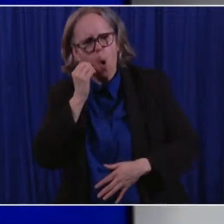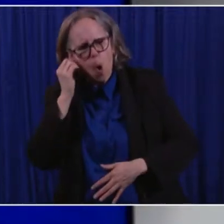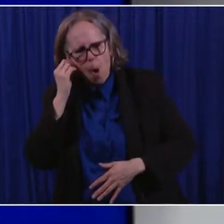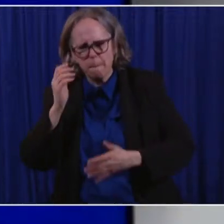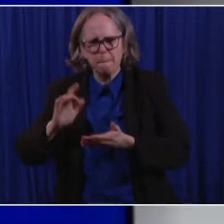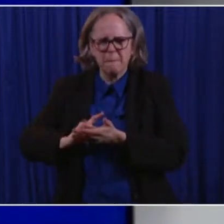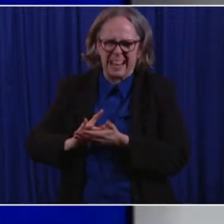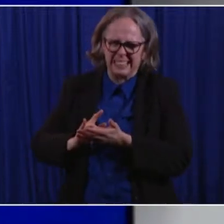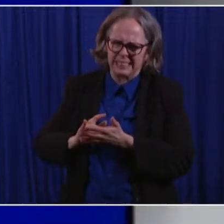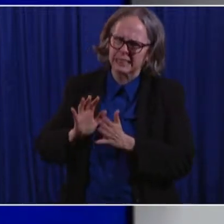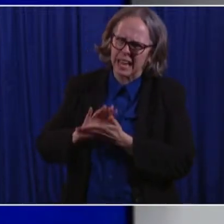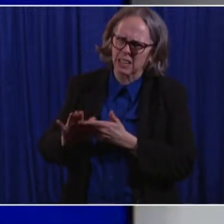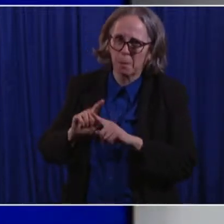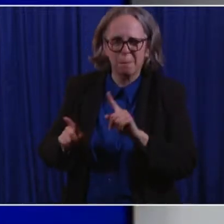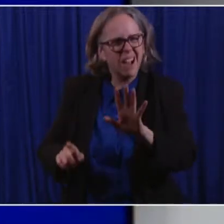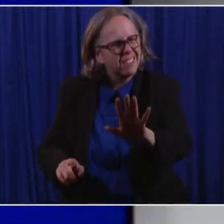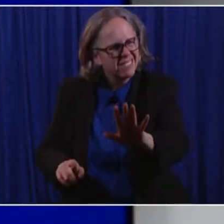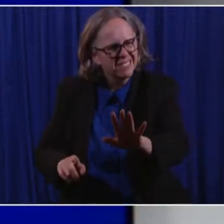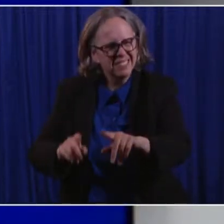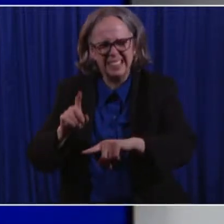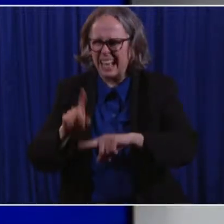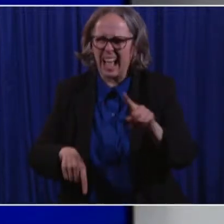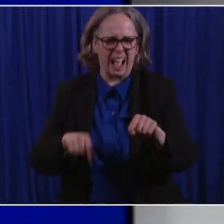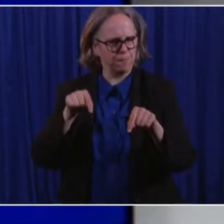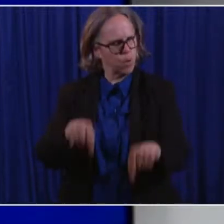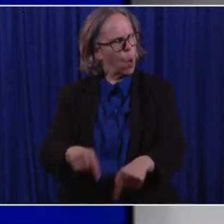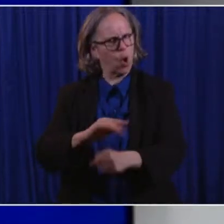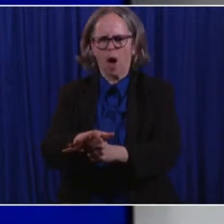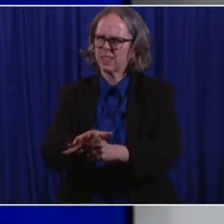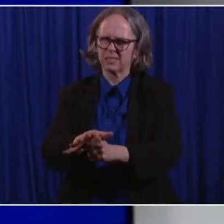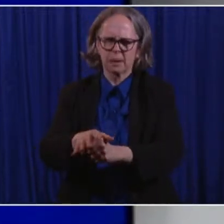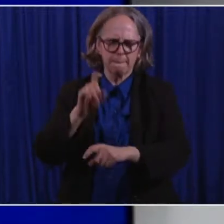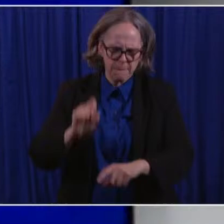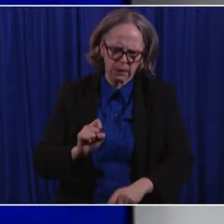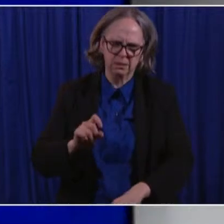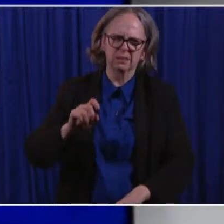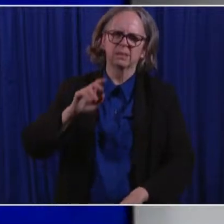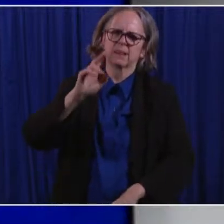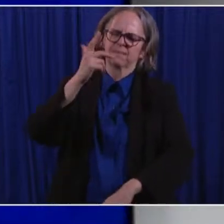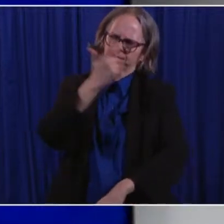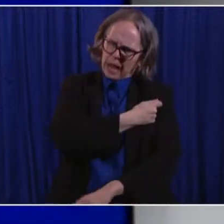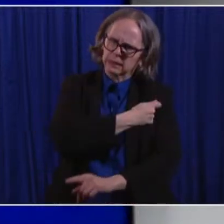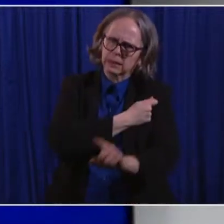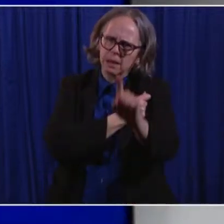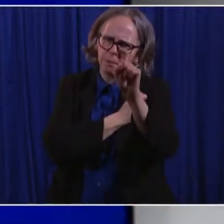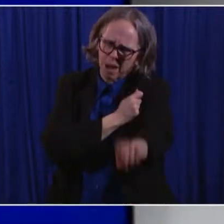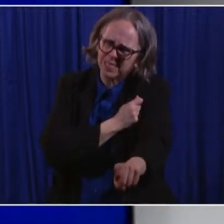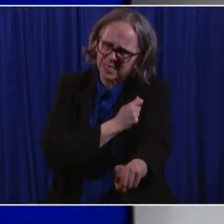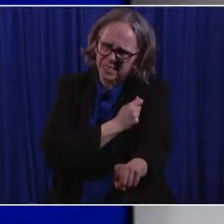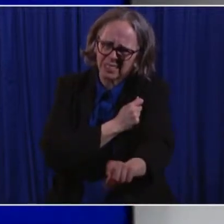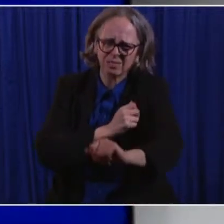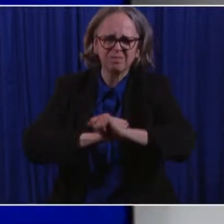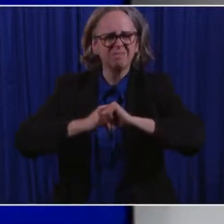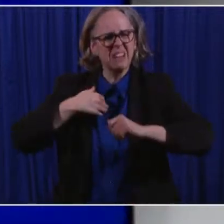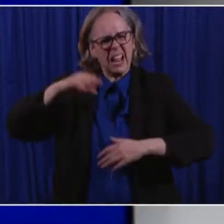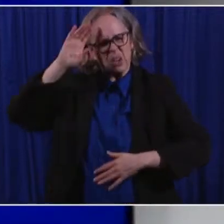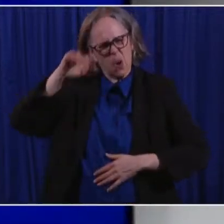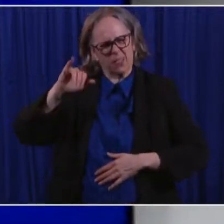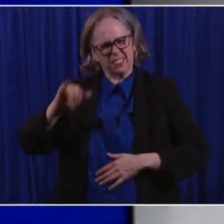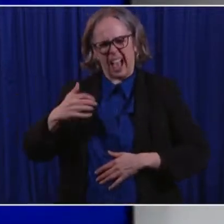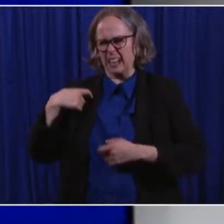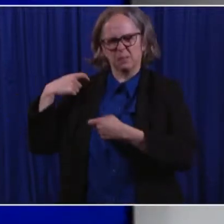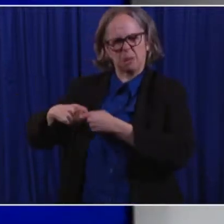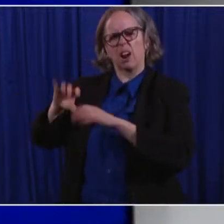That's the way to get rid of the COVID. So I know, growing up in that community, I know especially the Hispanic community, but